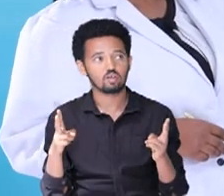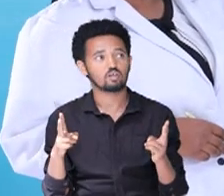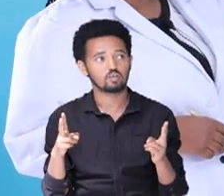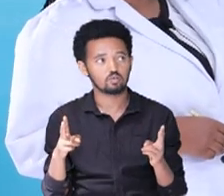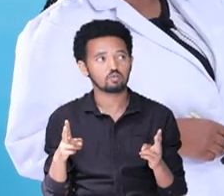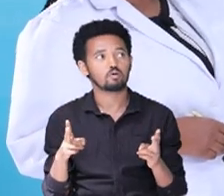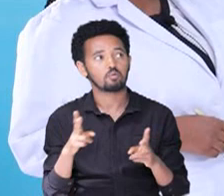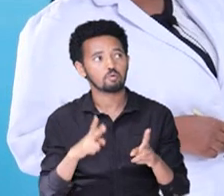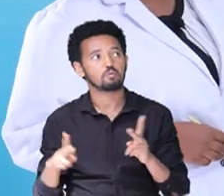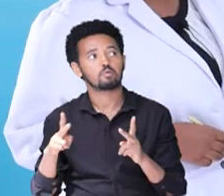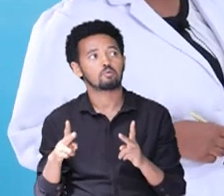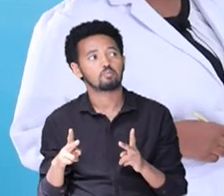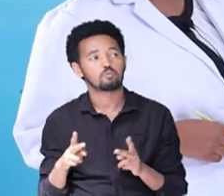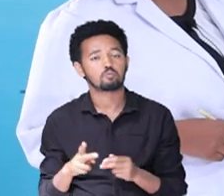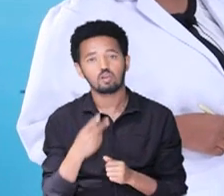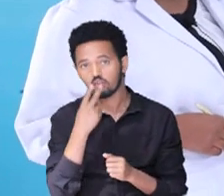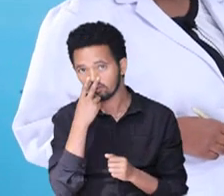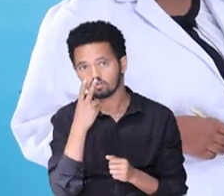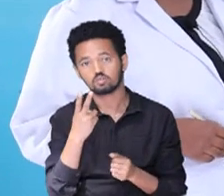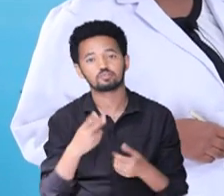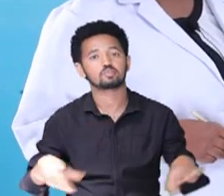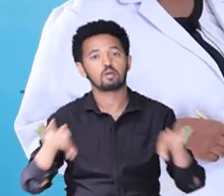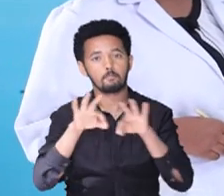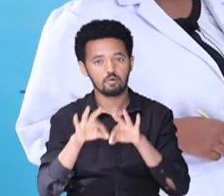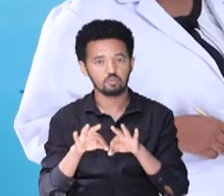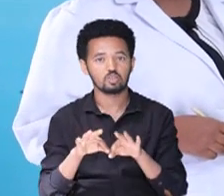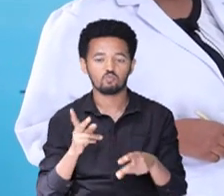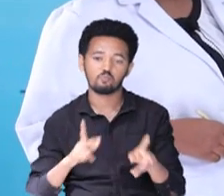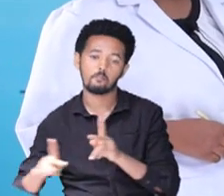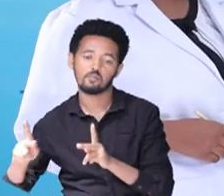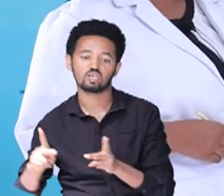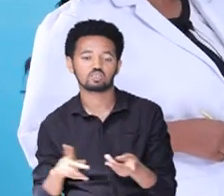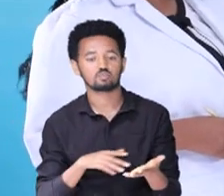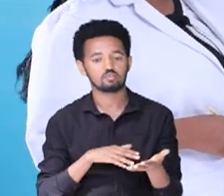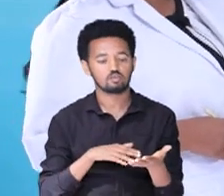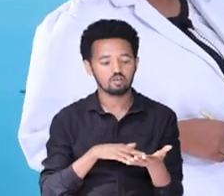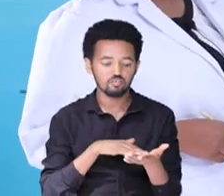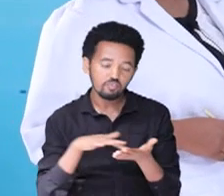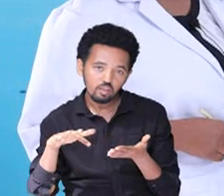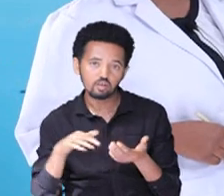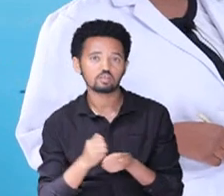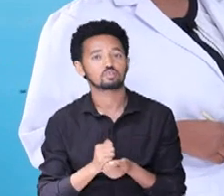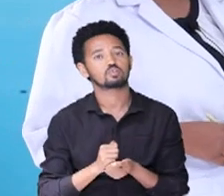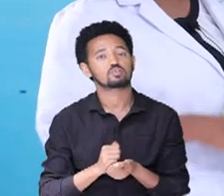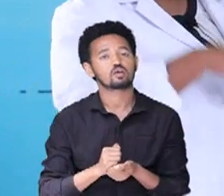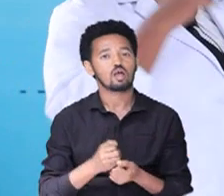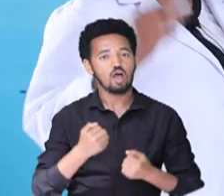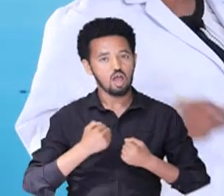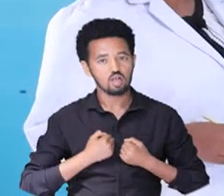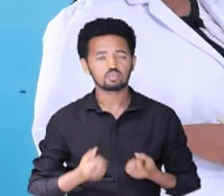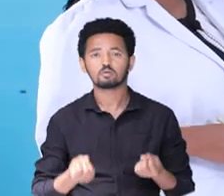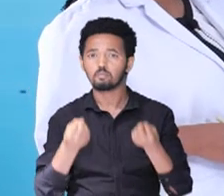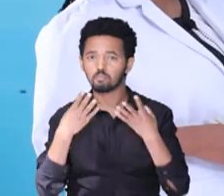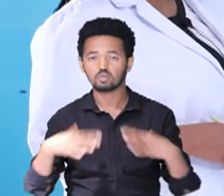people. Let us see the importance of population studies. Population study has